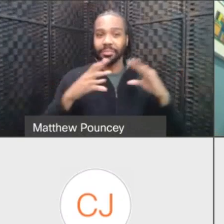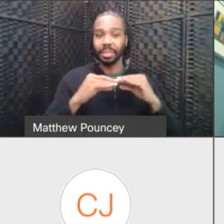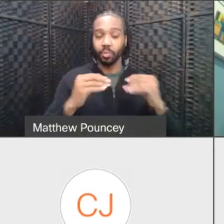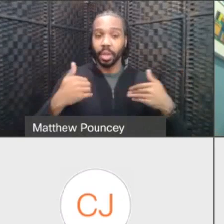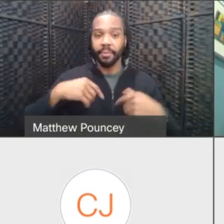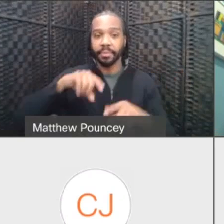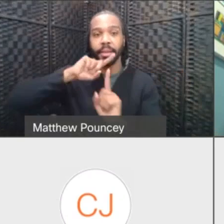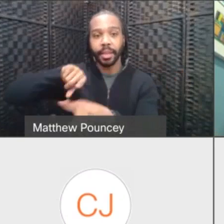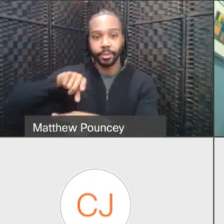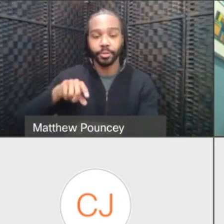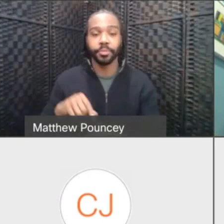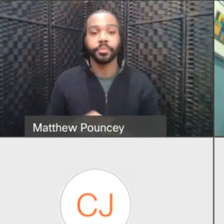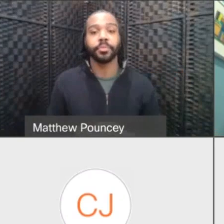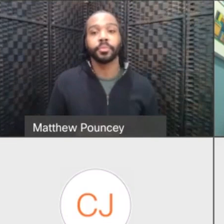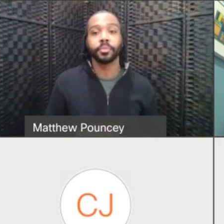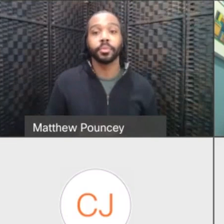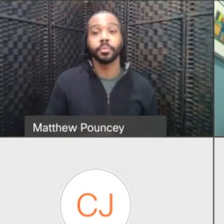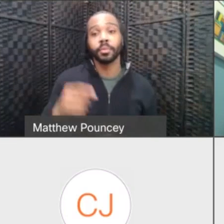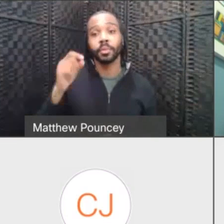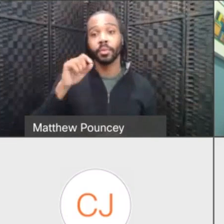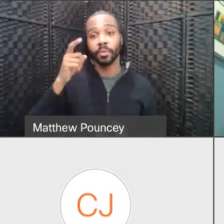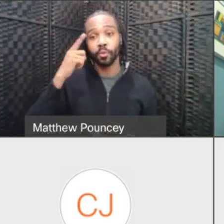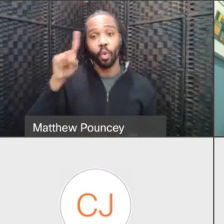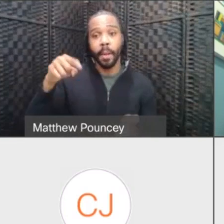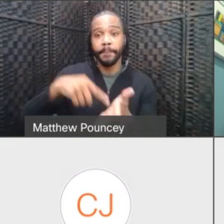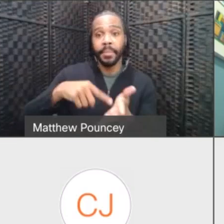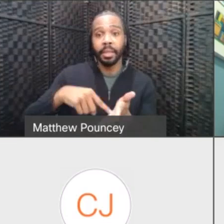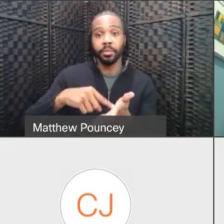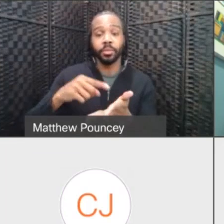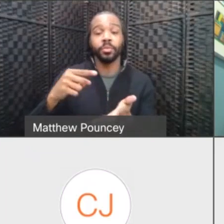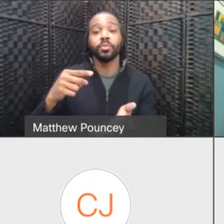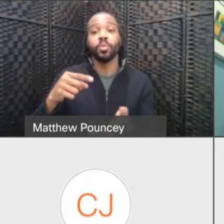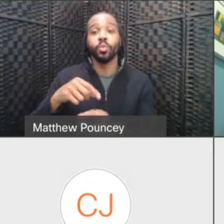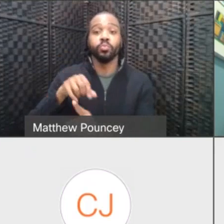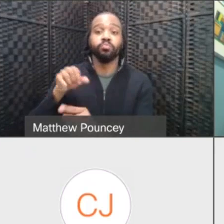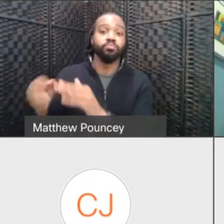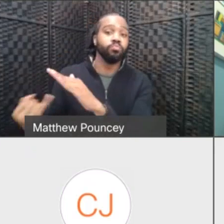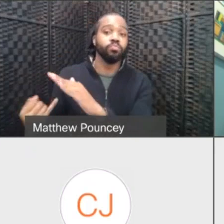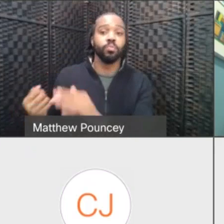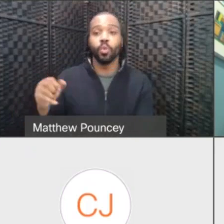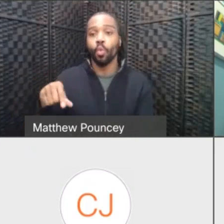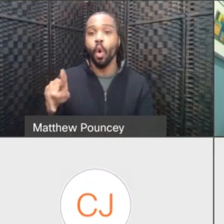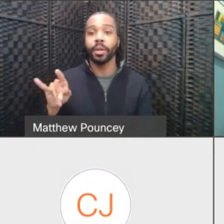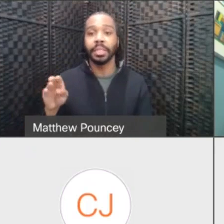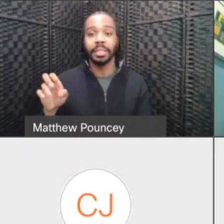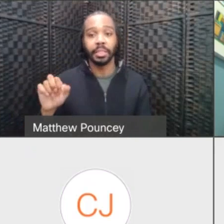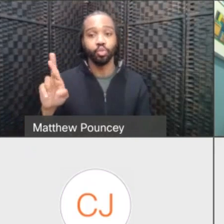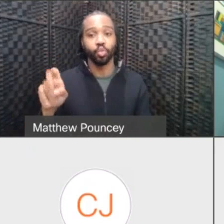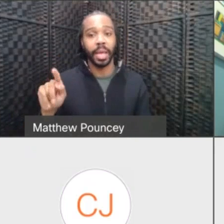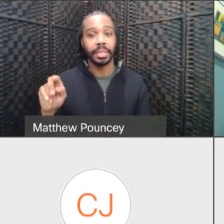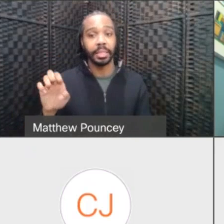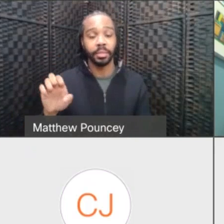to bill for the quarantine rate authorized in the Appendix K, do we need approval from the QRS, or is